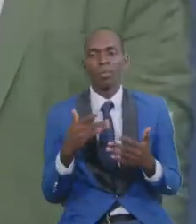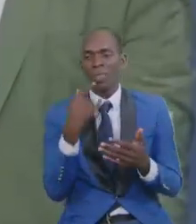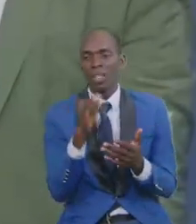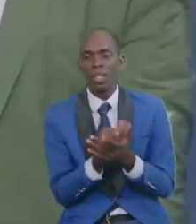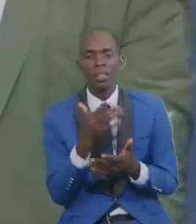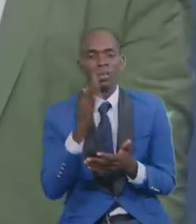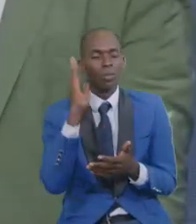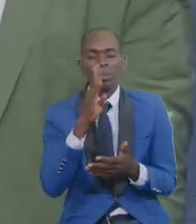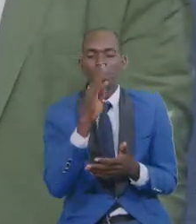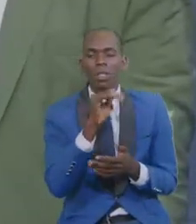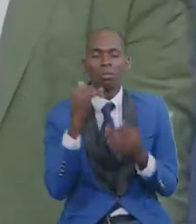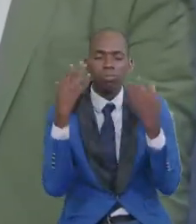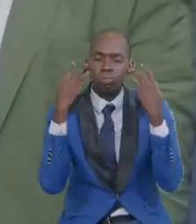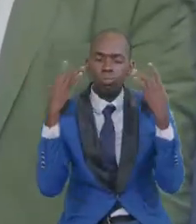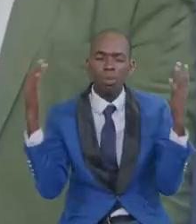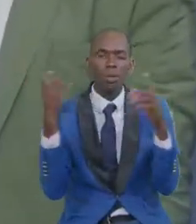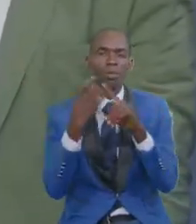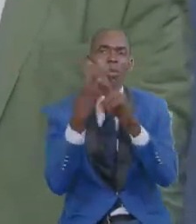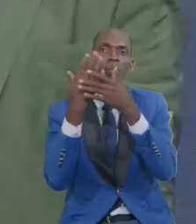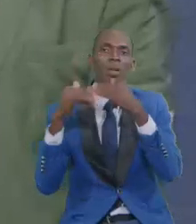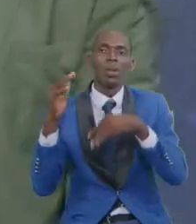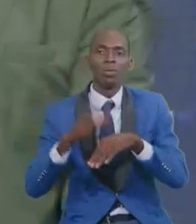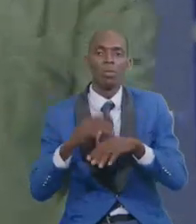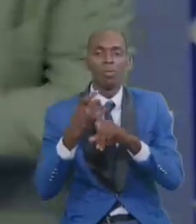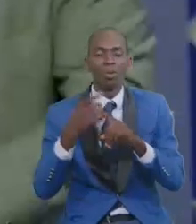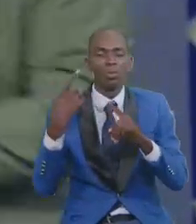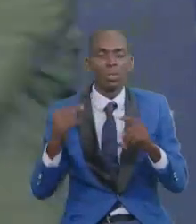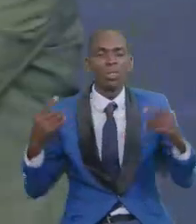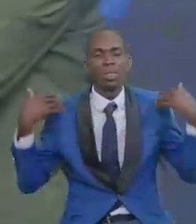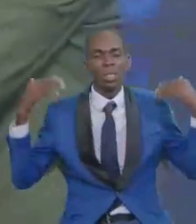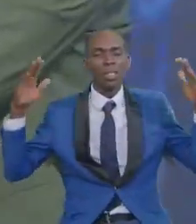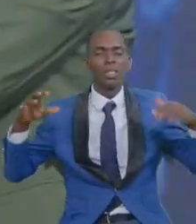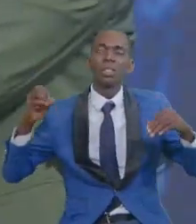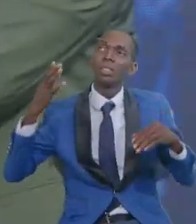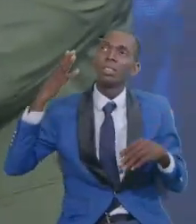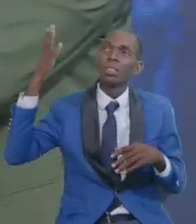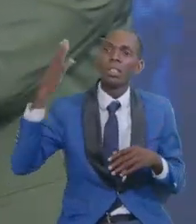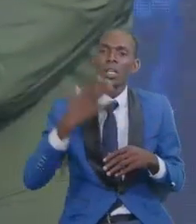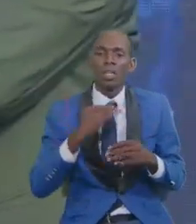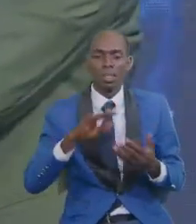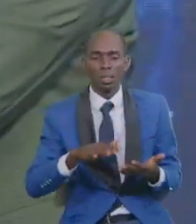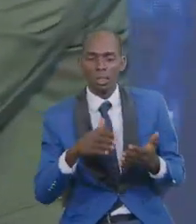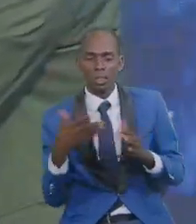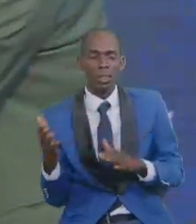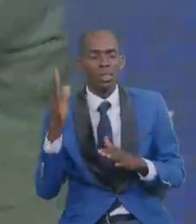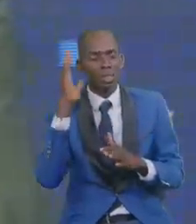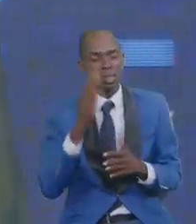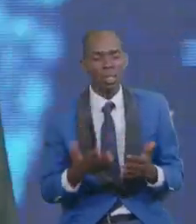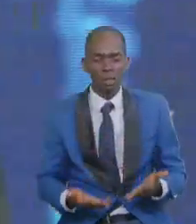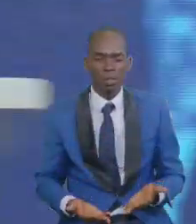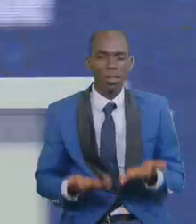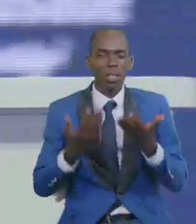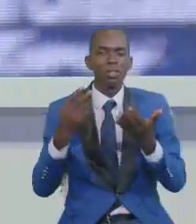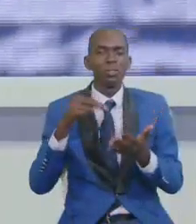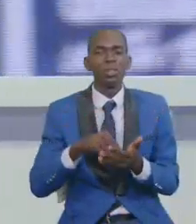heaven of the archangel, and the dead in Christ shall rise first, and then